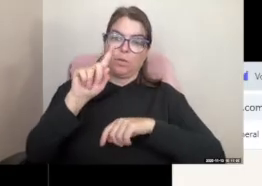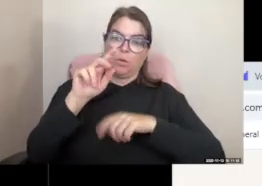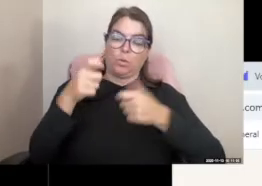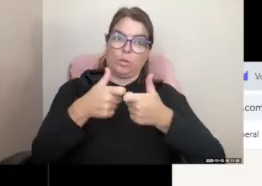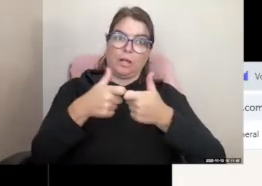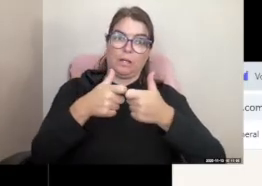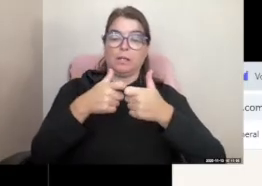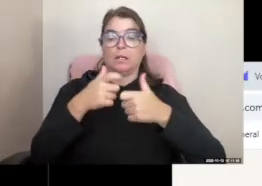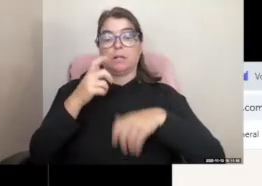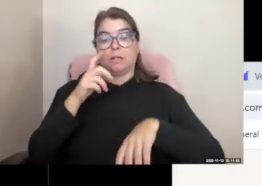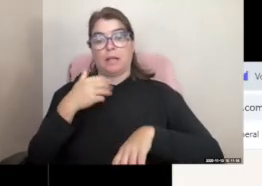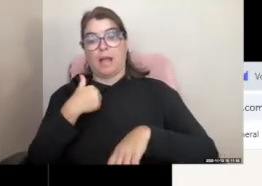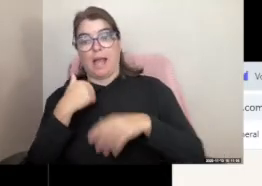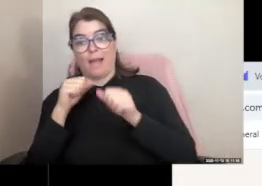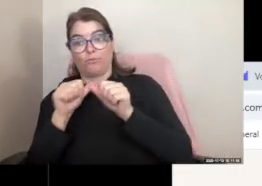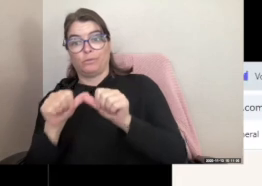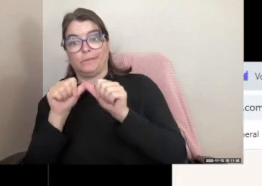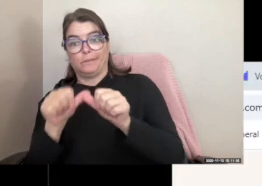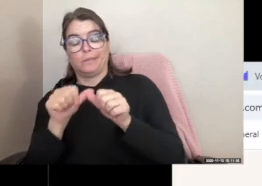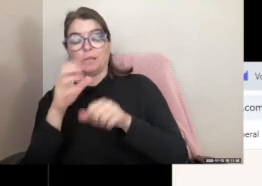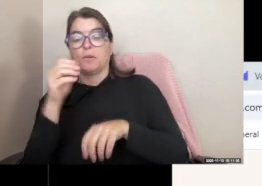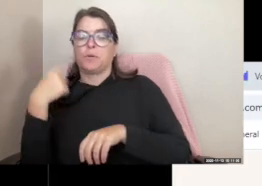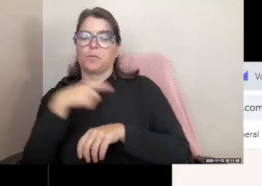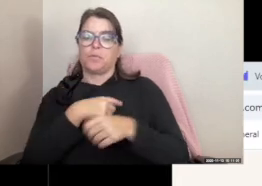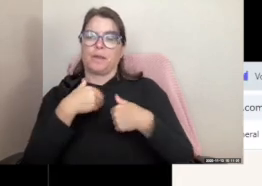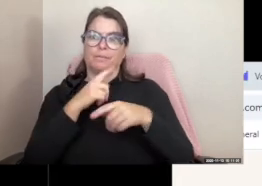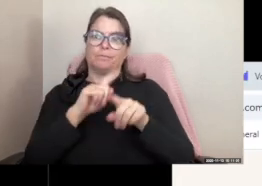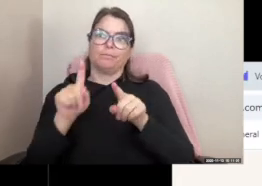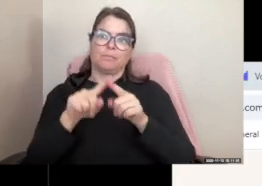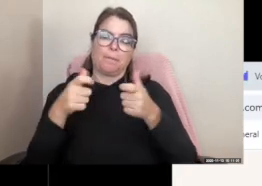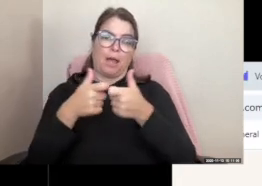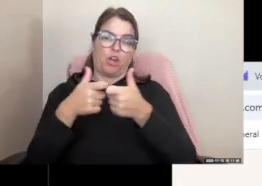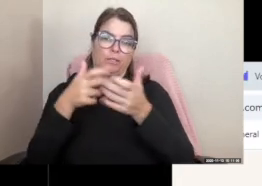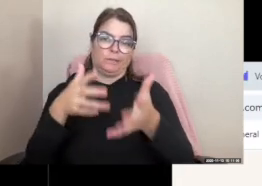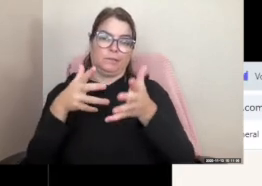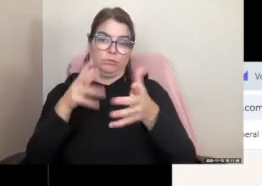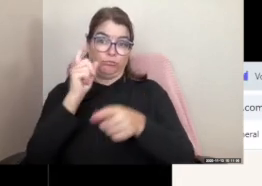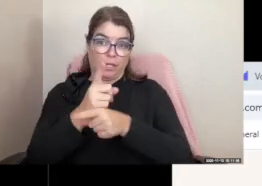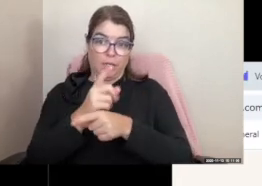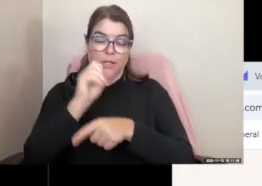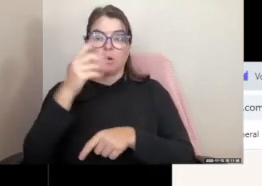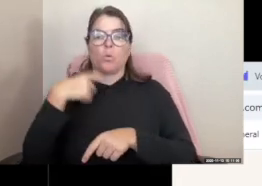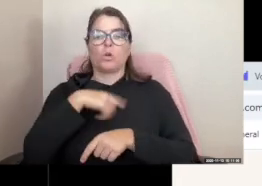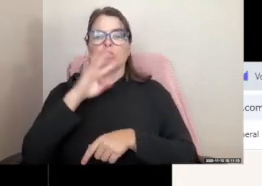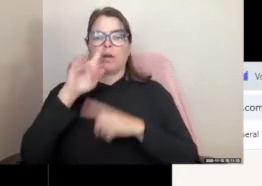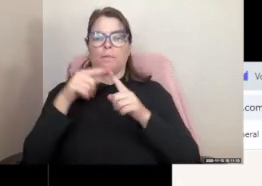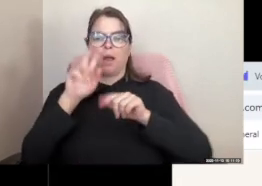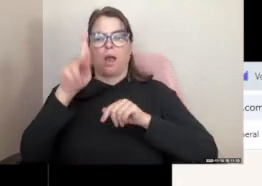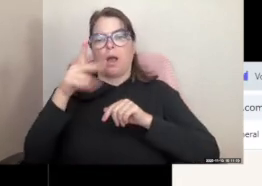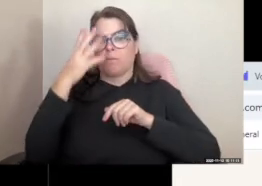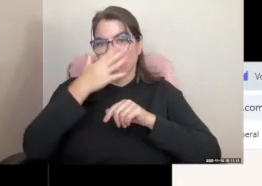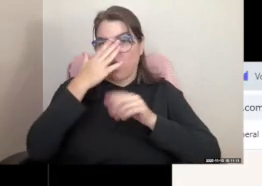your vehicle that's not doing its traditional job, park it next to the building, and you could be buying and selling energy back and